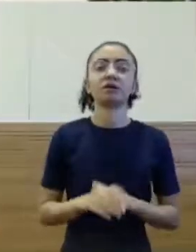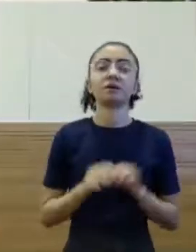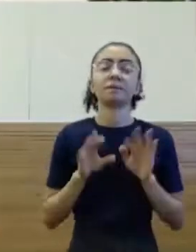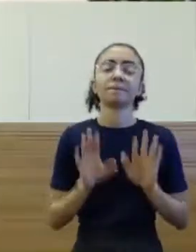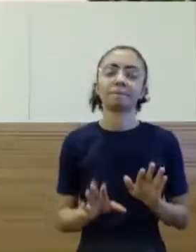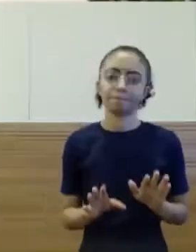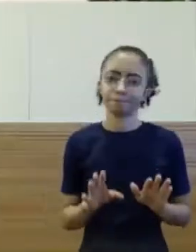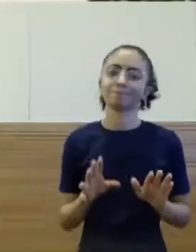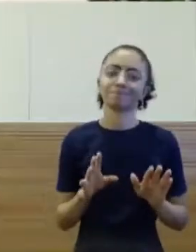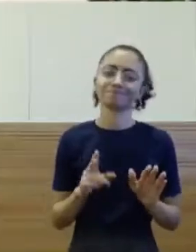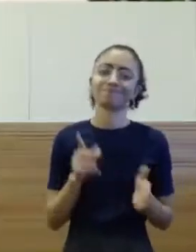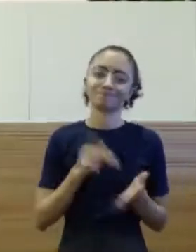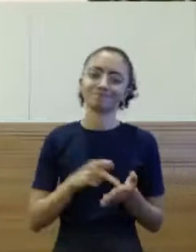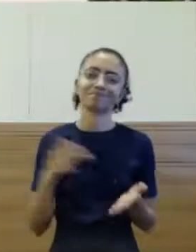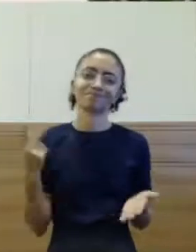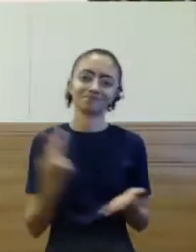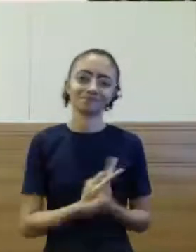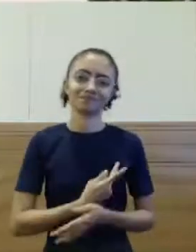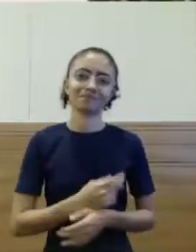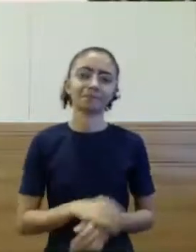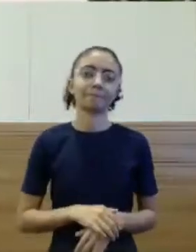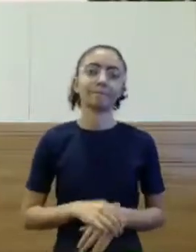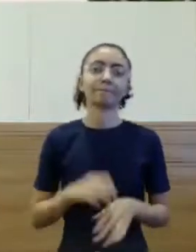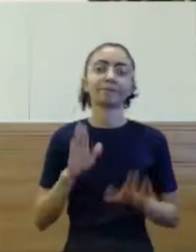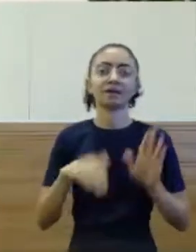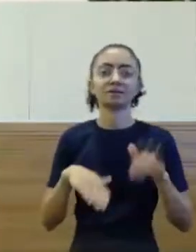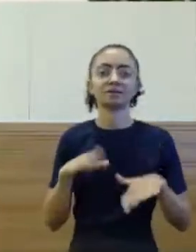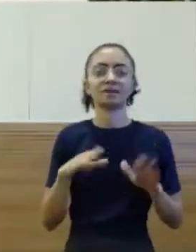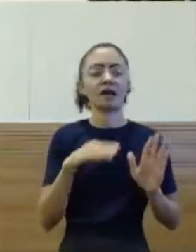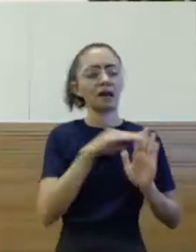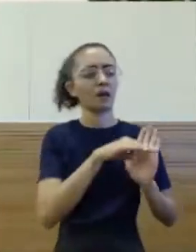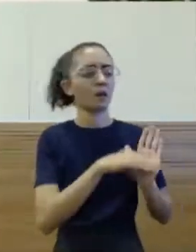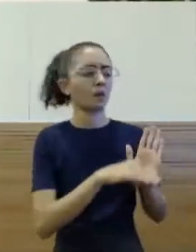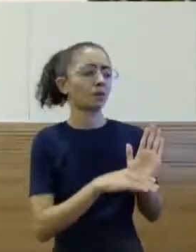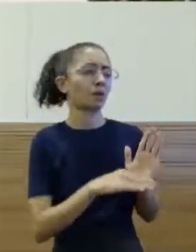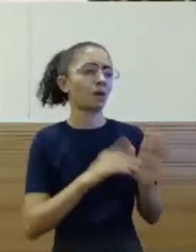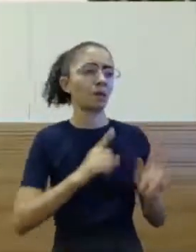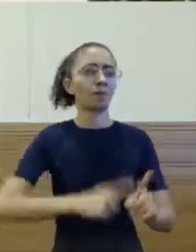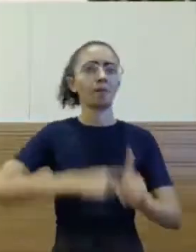what proposes us. So there is another. I mean,